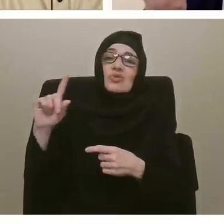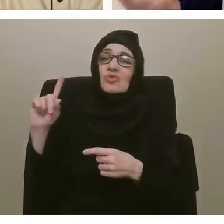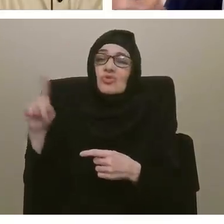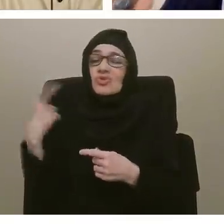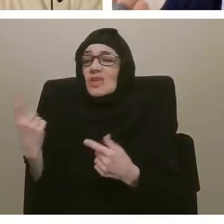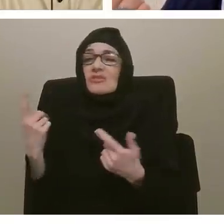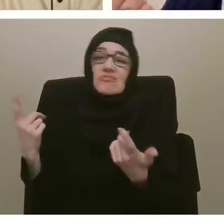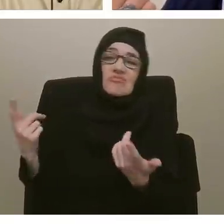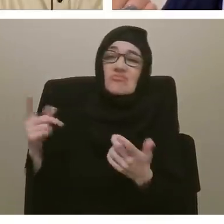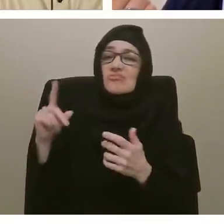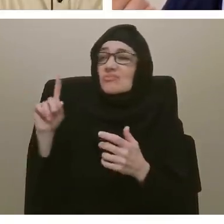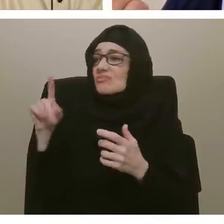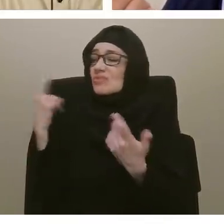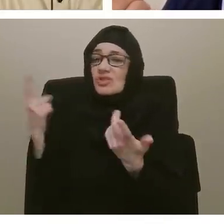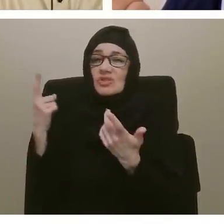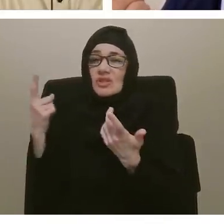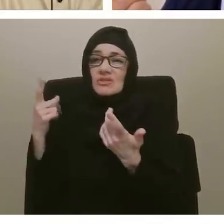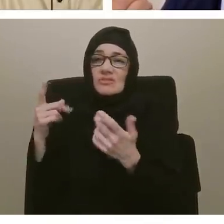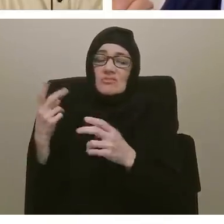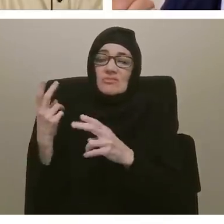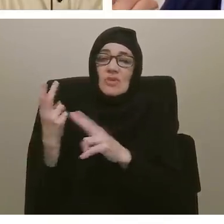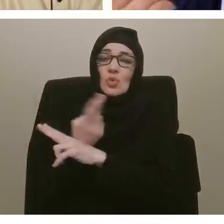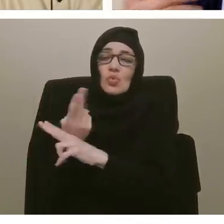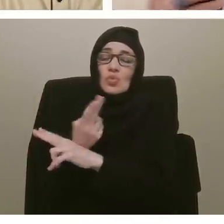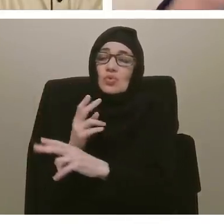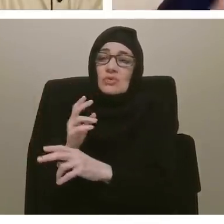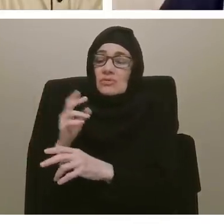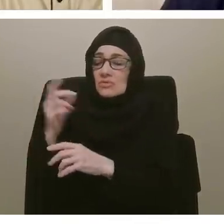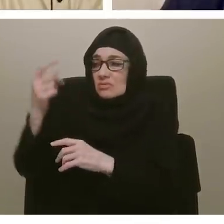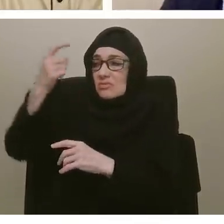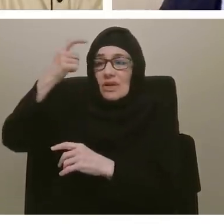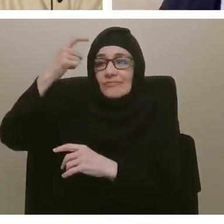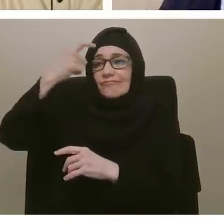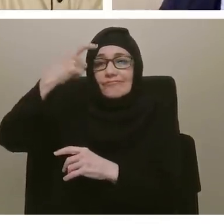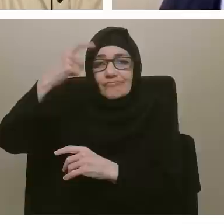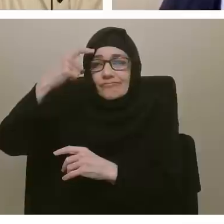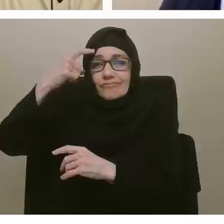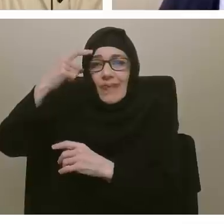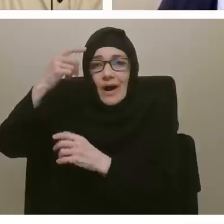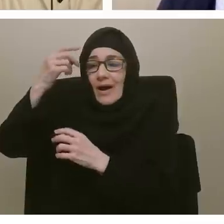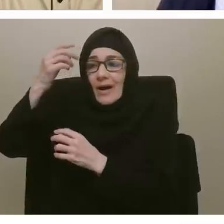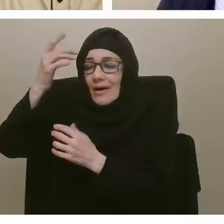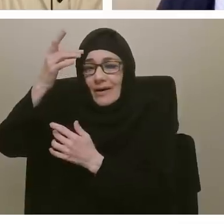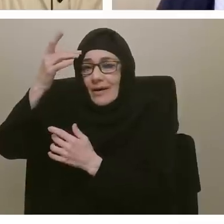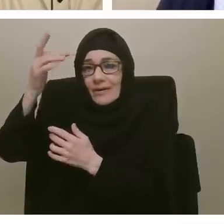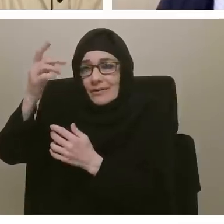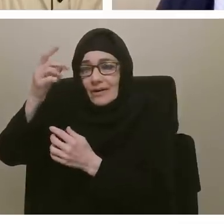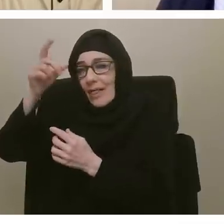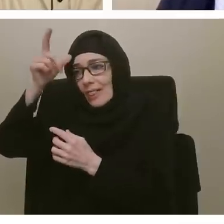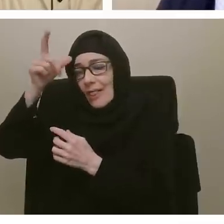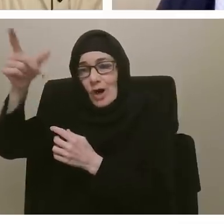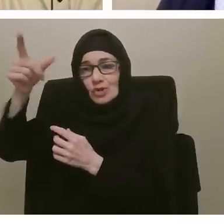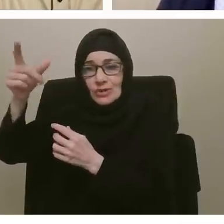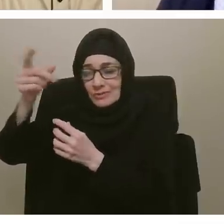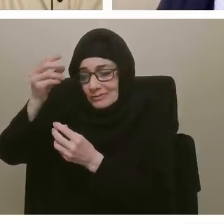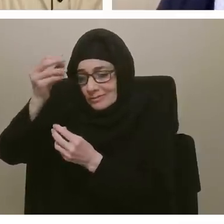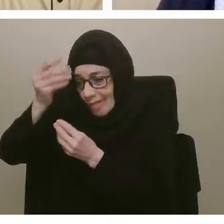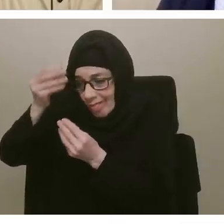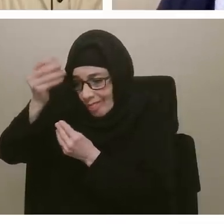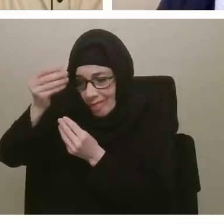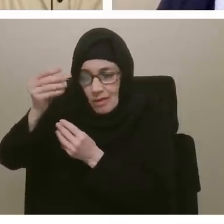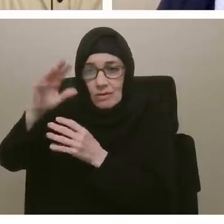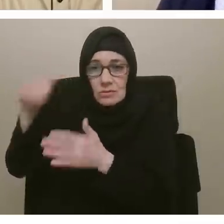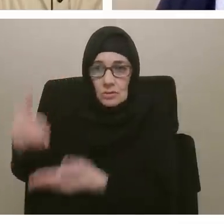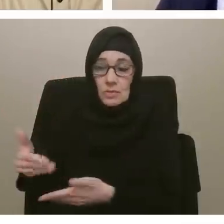very simple logical capacity. And so I pray that, you know, as we're exiting Ramadan and we're exiting